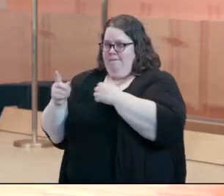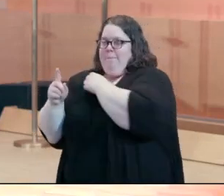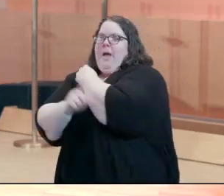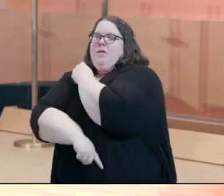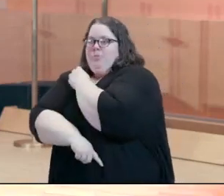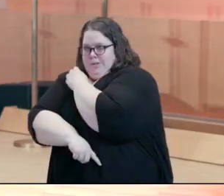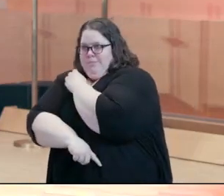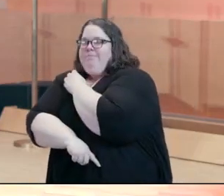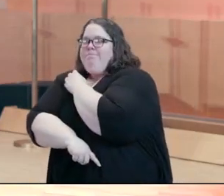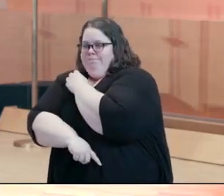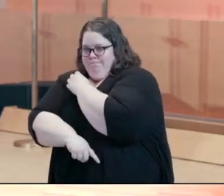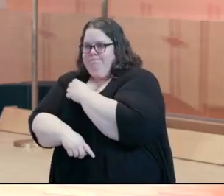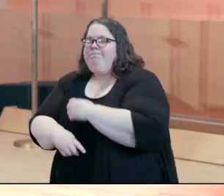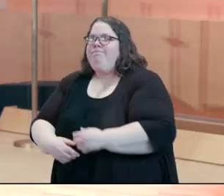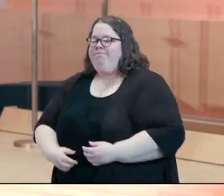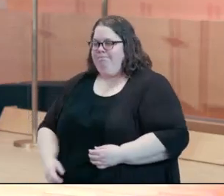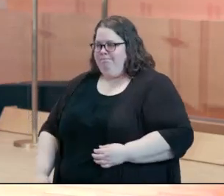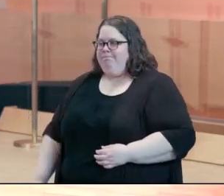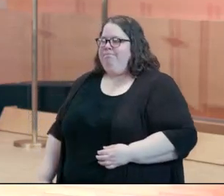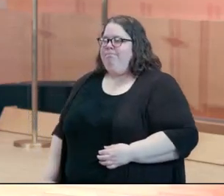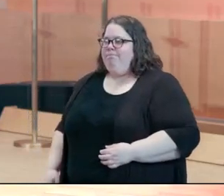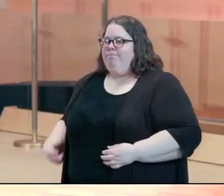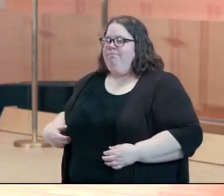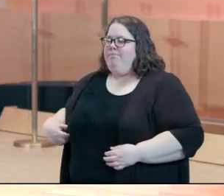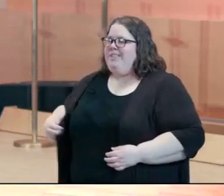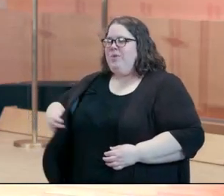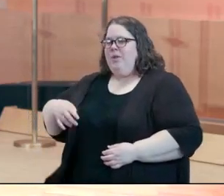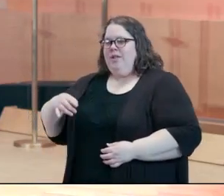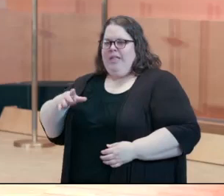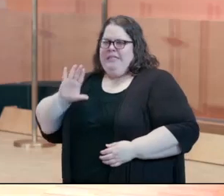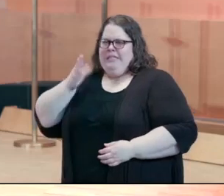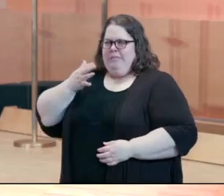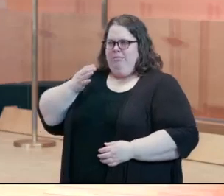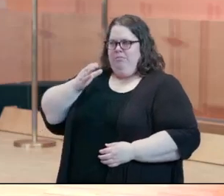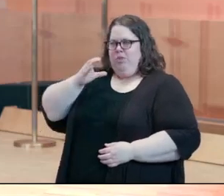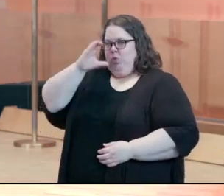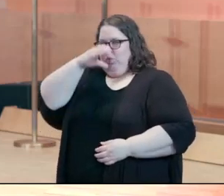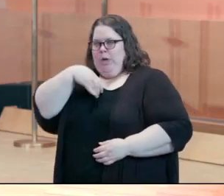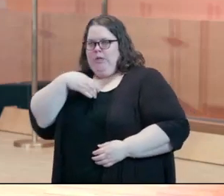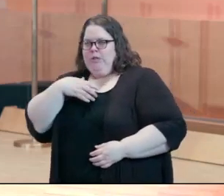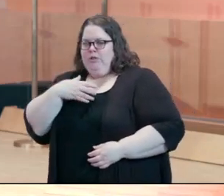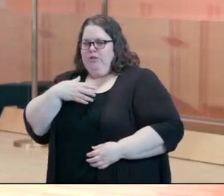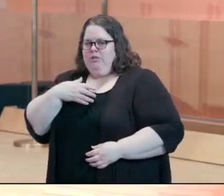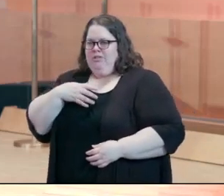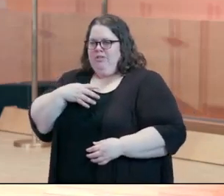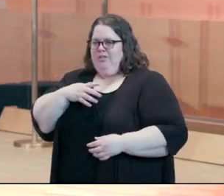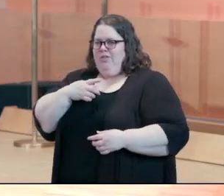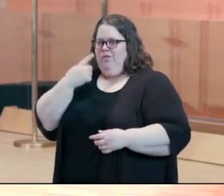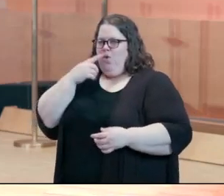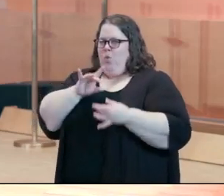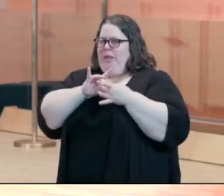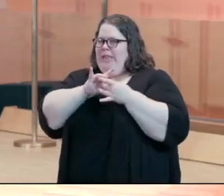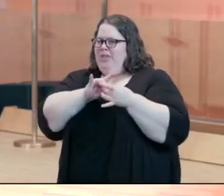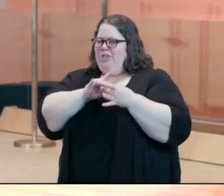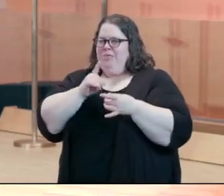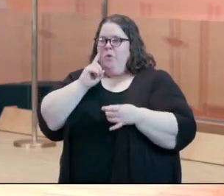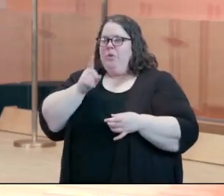for it. And that just sounds weird to us, especially when talking about relationships, right? We don't often